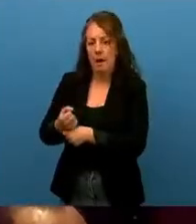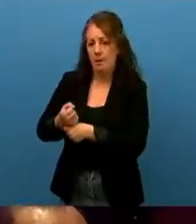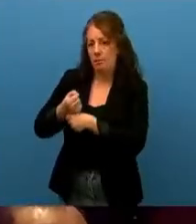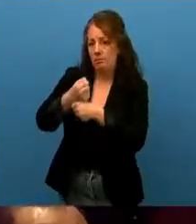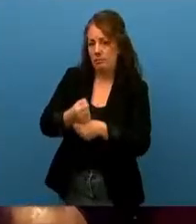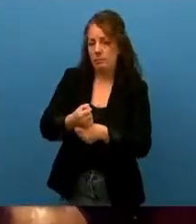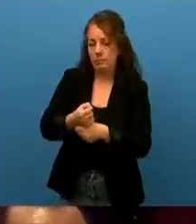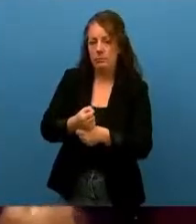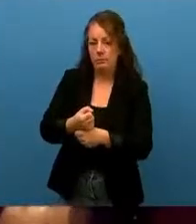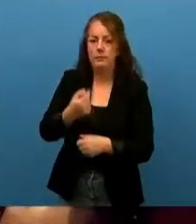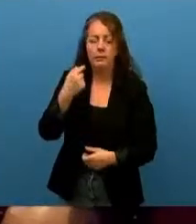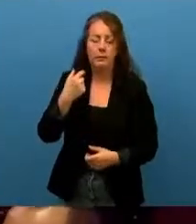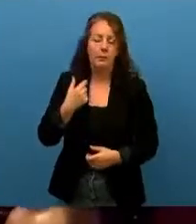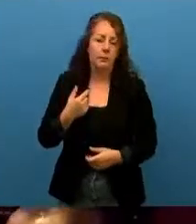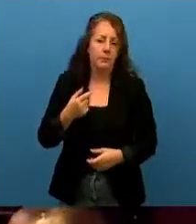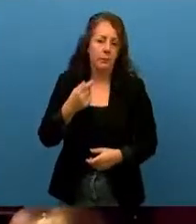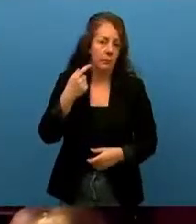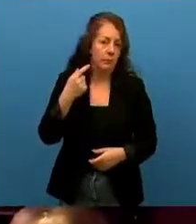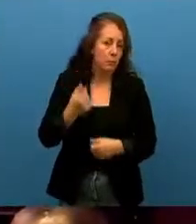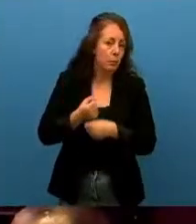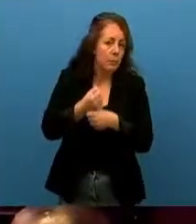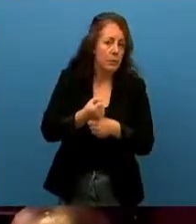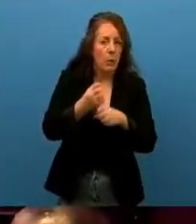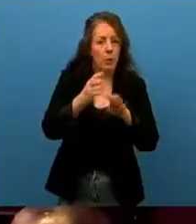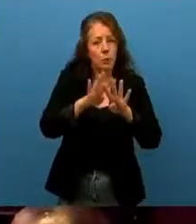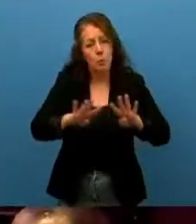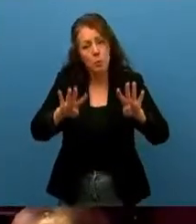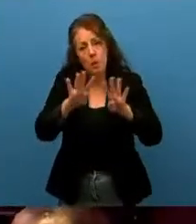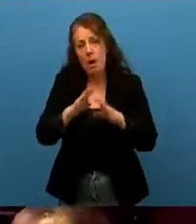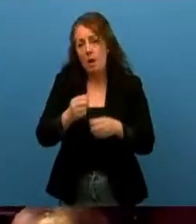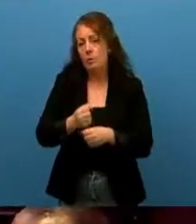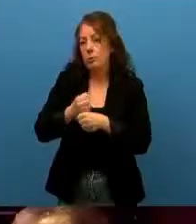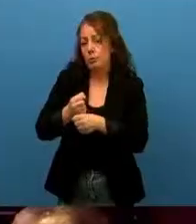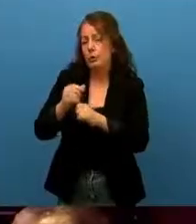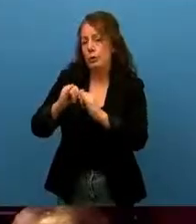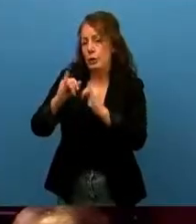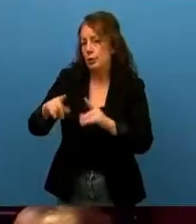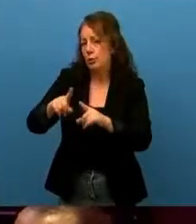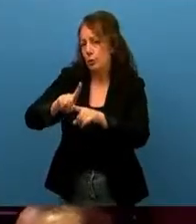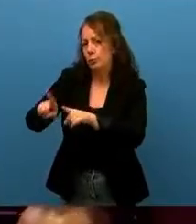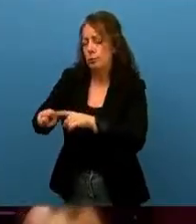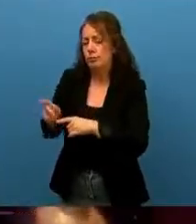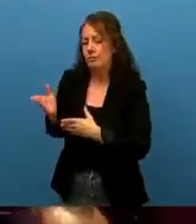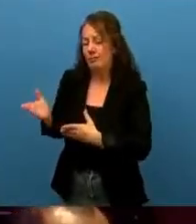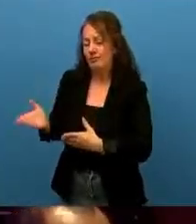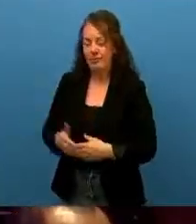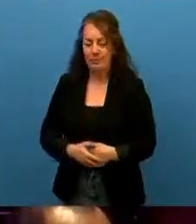other international organizations in Geneva, and a long-standing